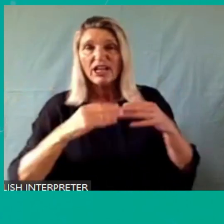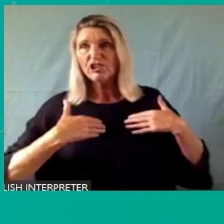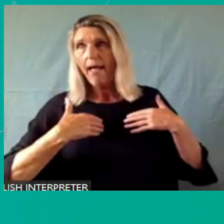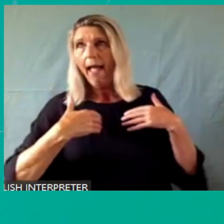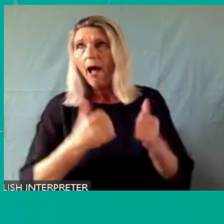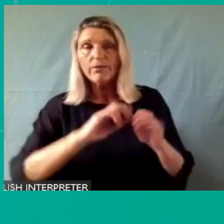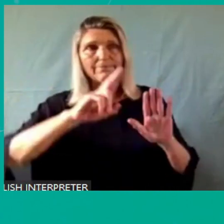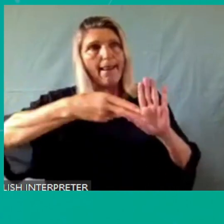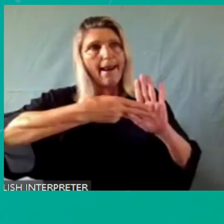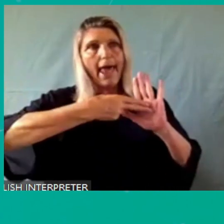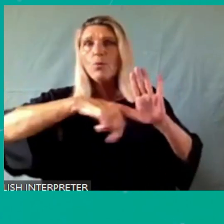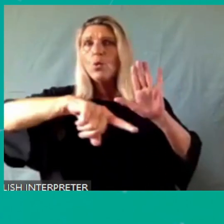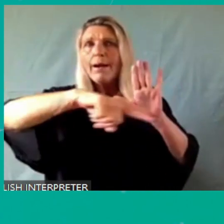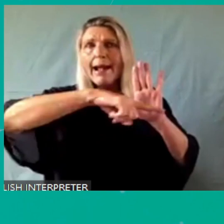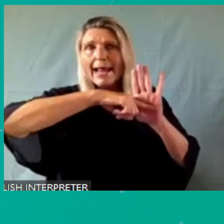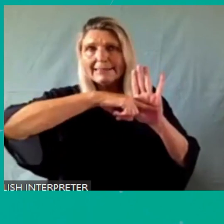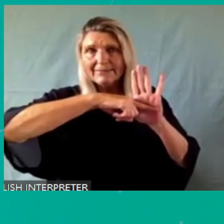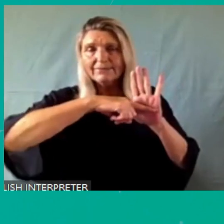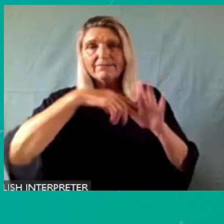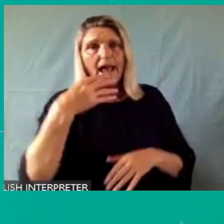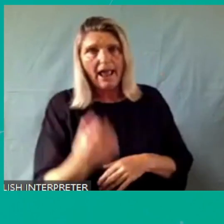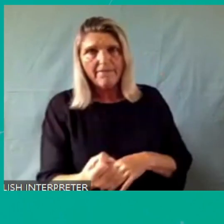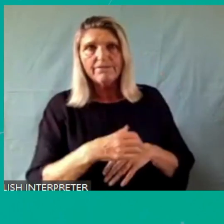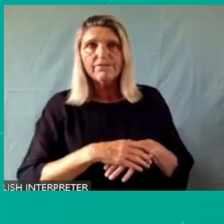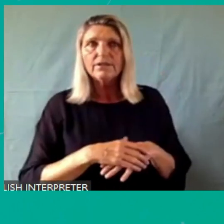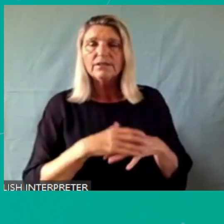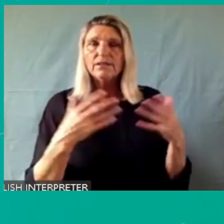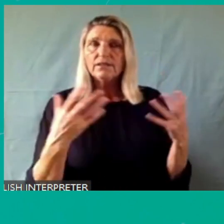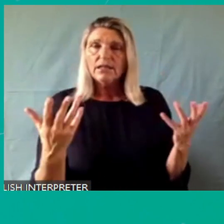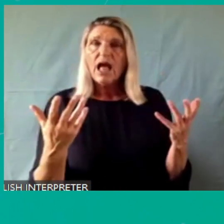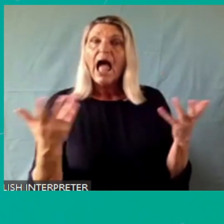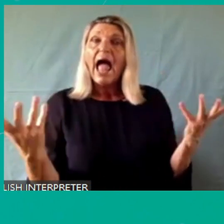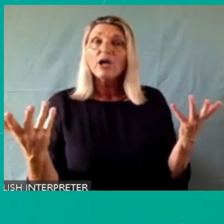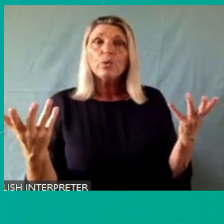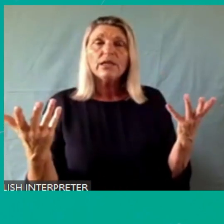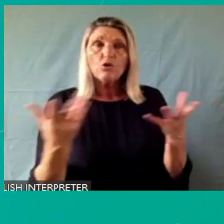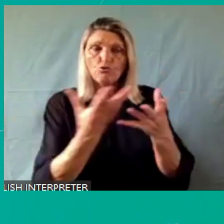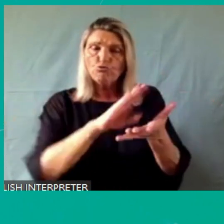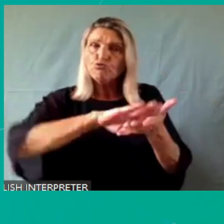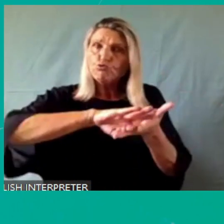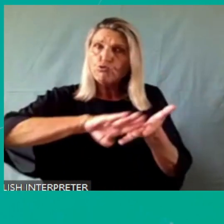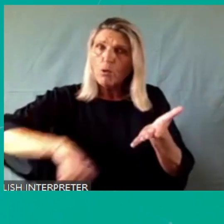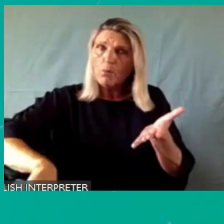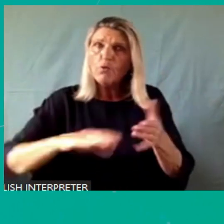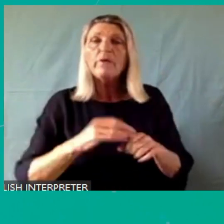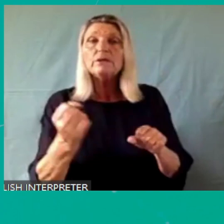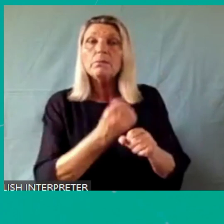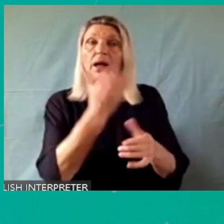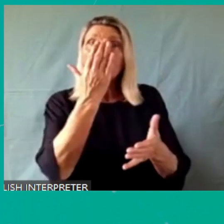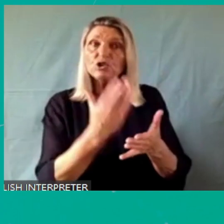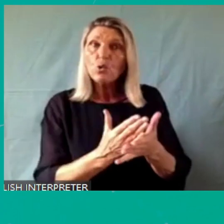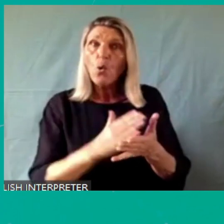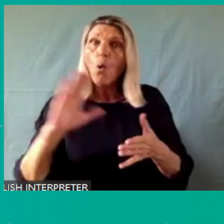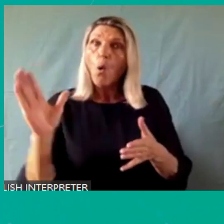The recommendations to address these drivers of violence and abuse include ensuring that all of the actions are grounded in te tiriti